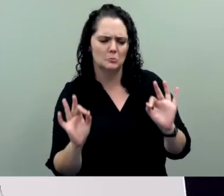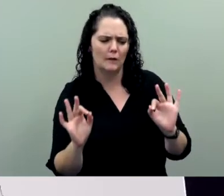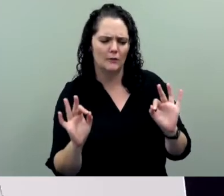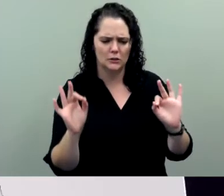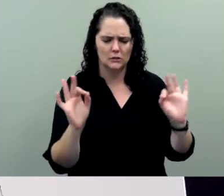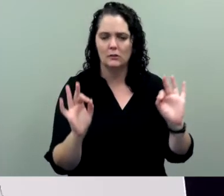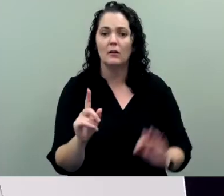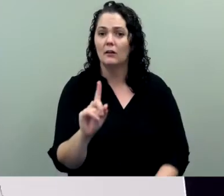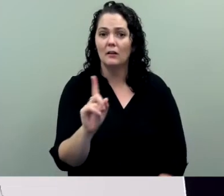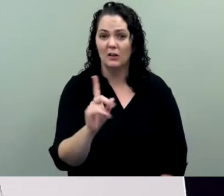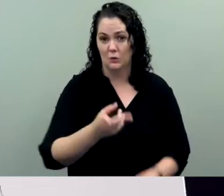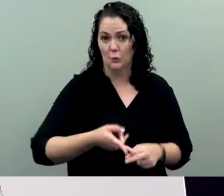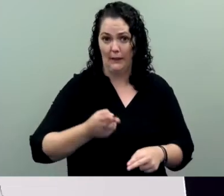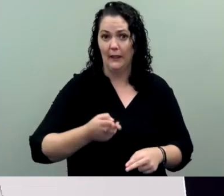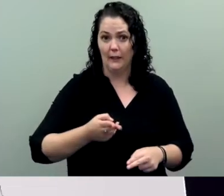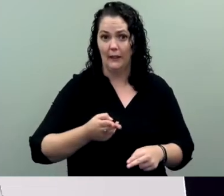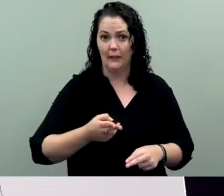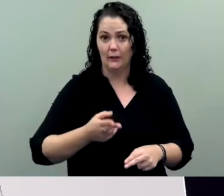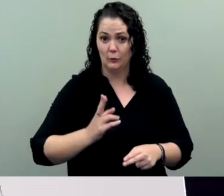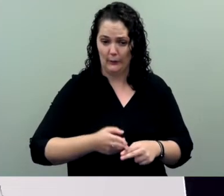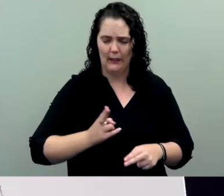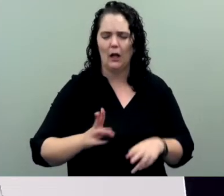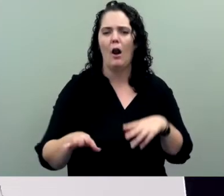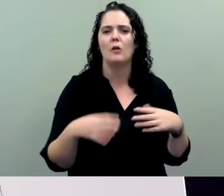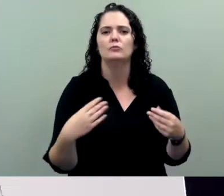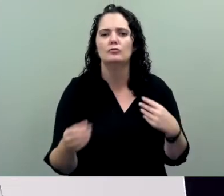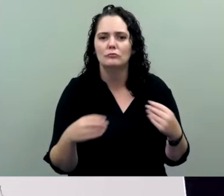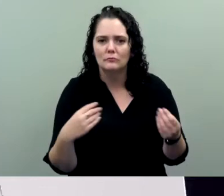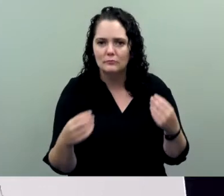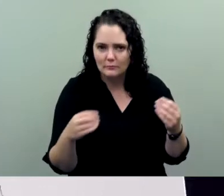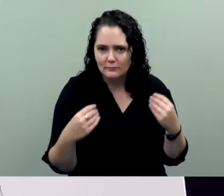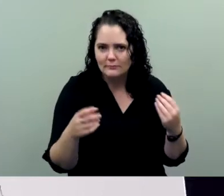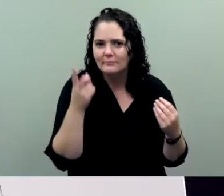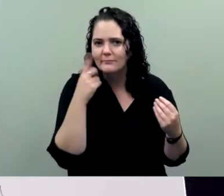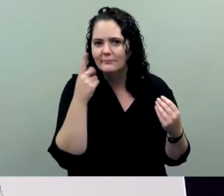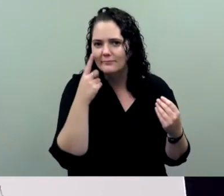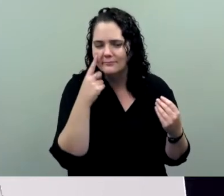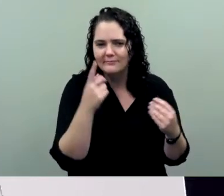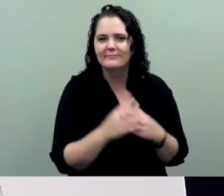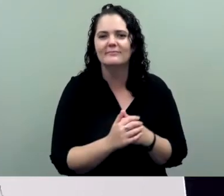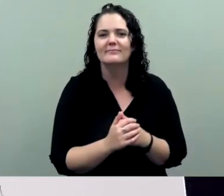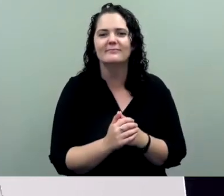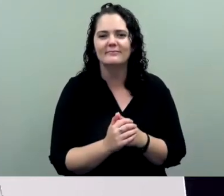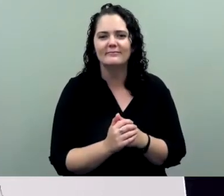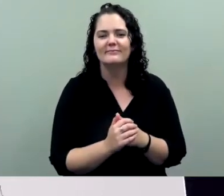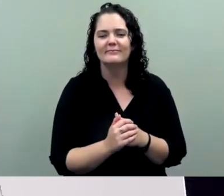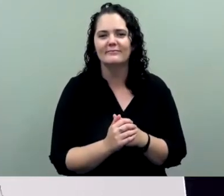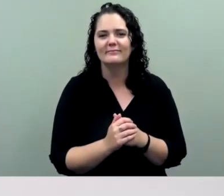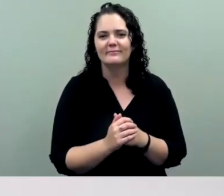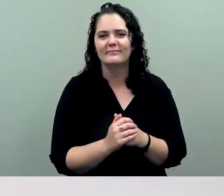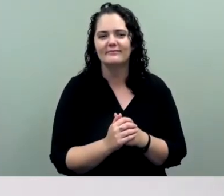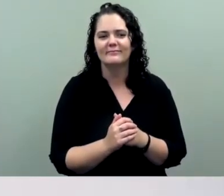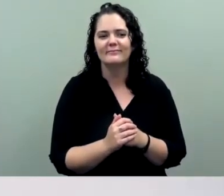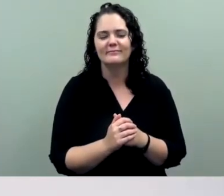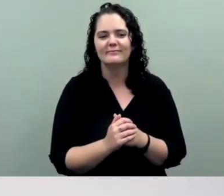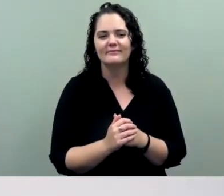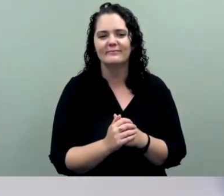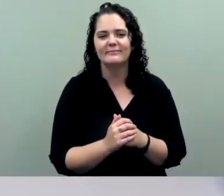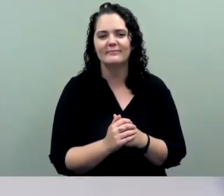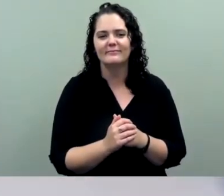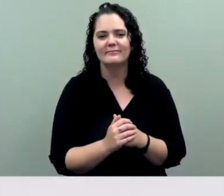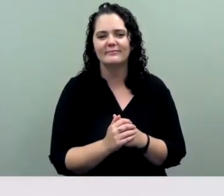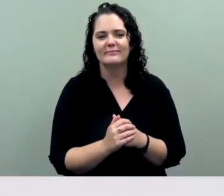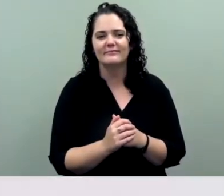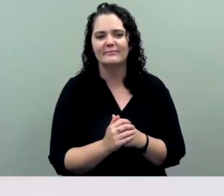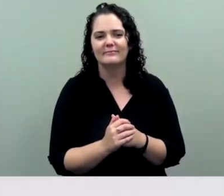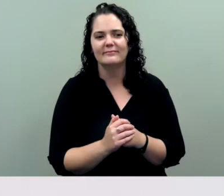it really, really quick, really, really loose. Set my paper underneath here. Keep poking it with my wrist. There we